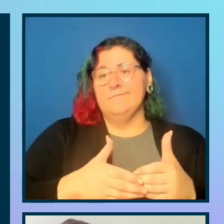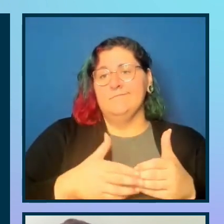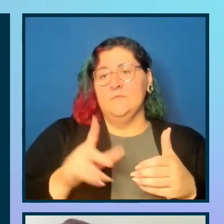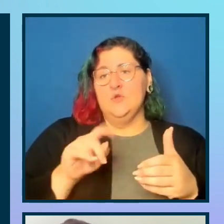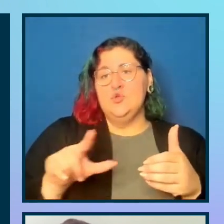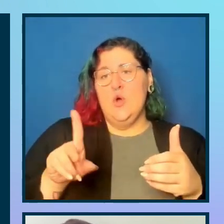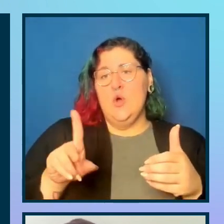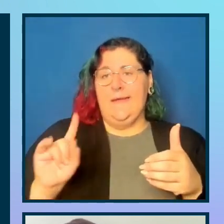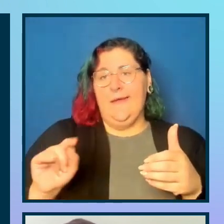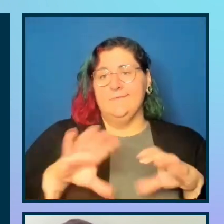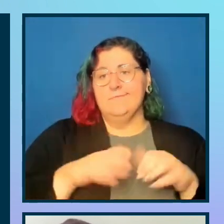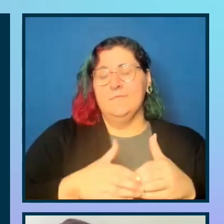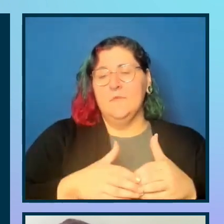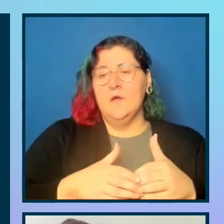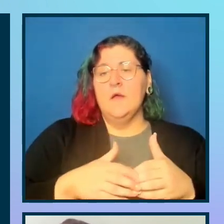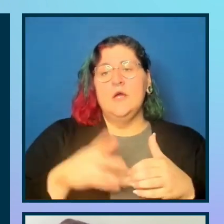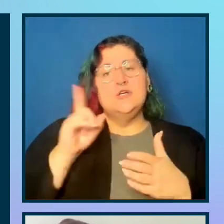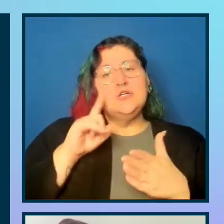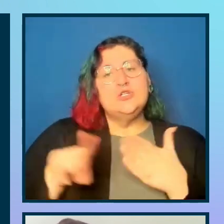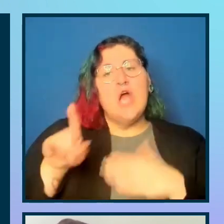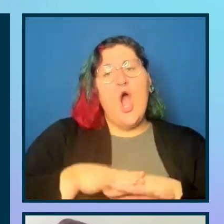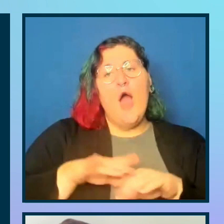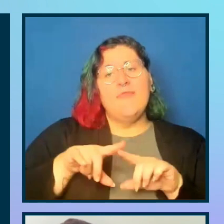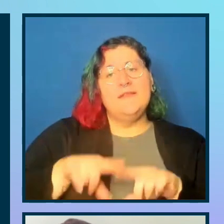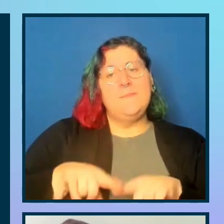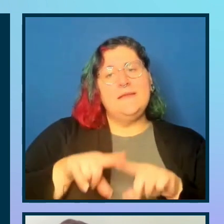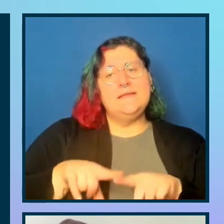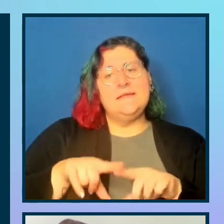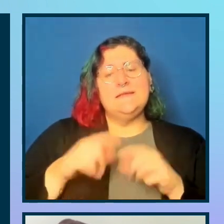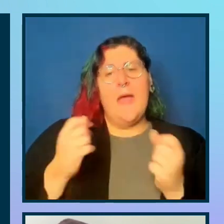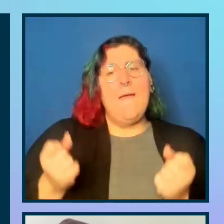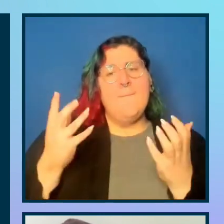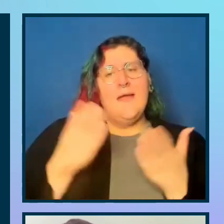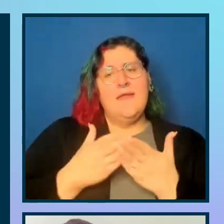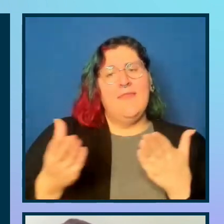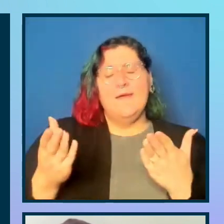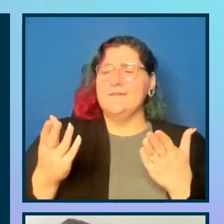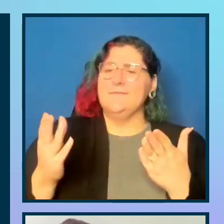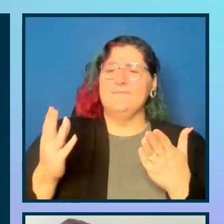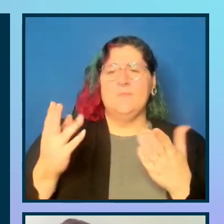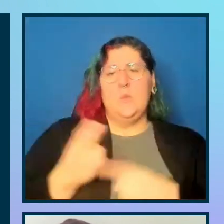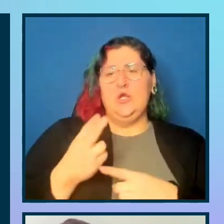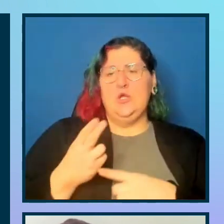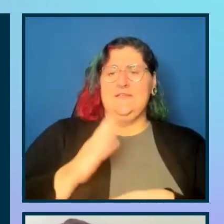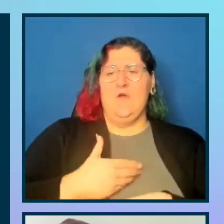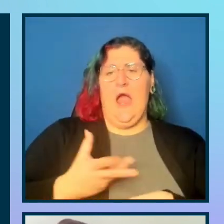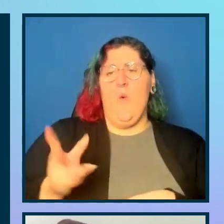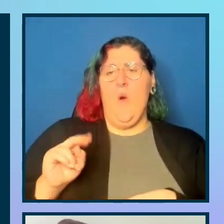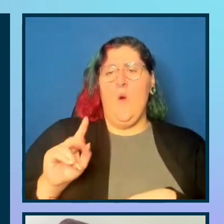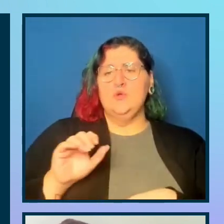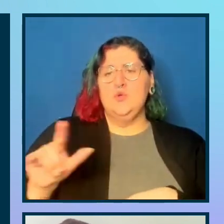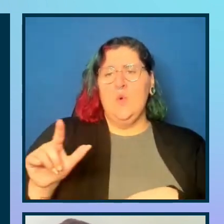that we uncover, at least on our front end with our own tool for scanning potential security issues, they come